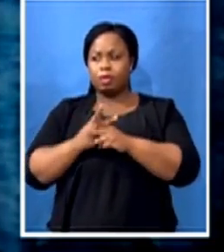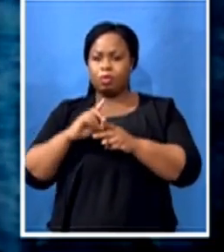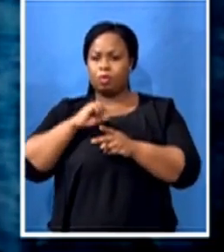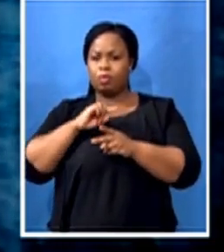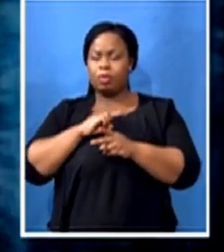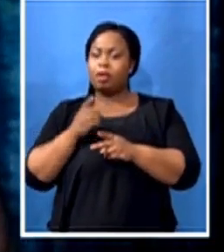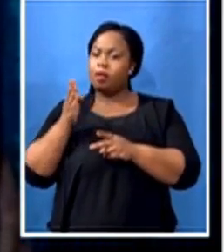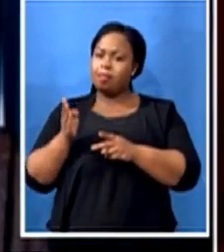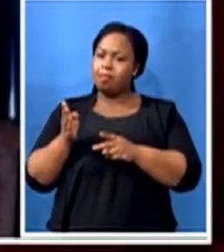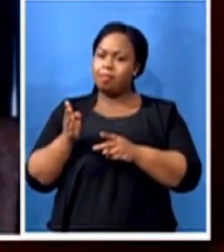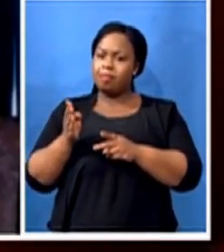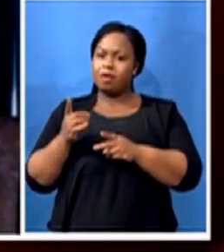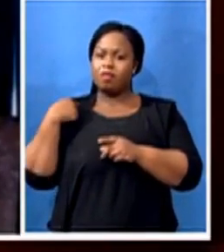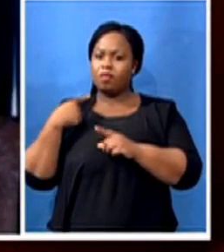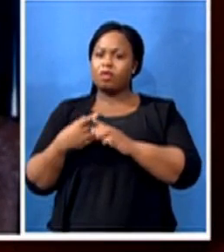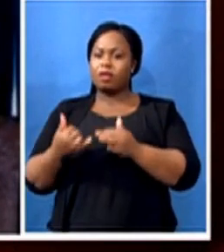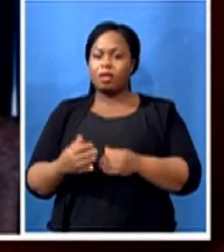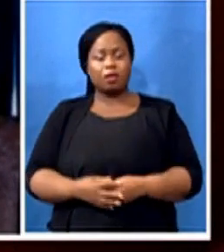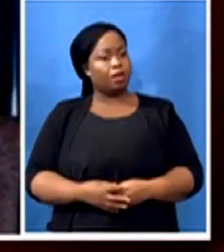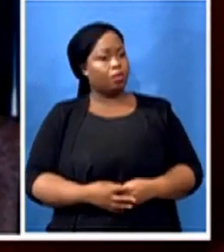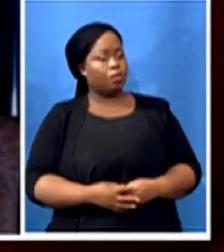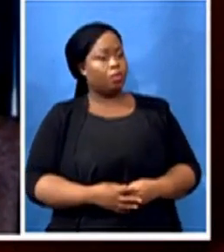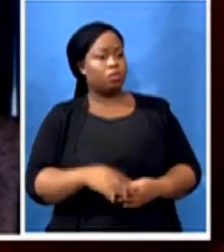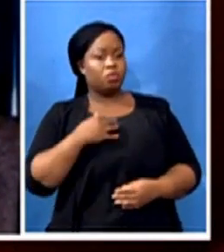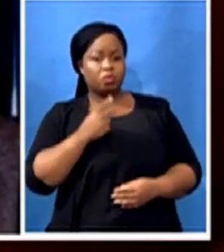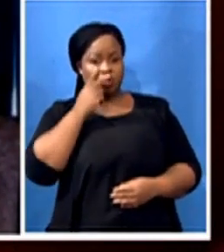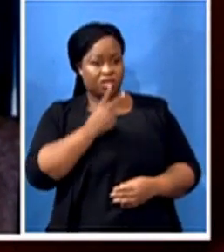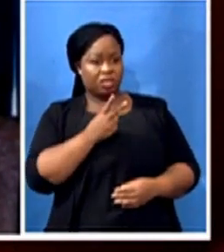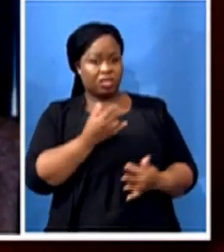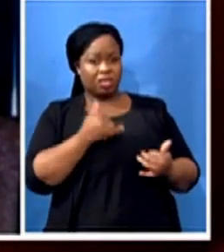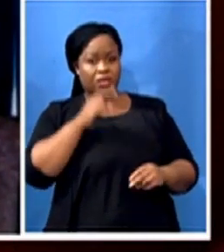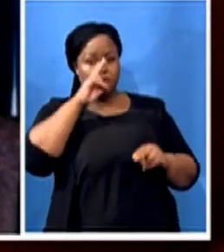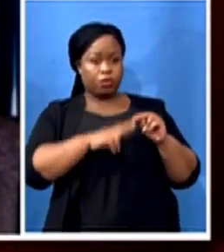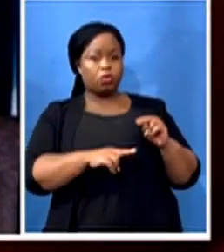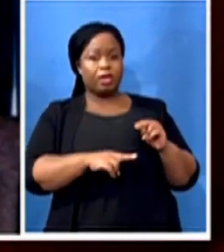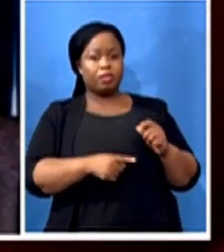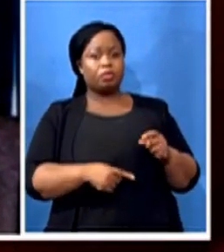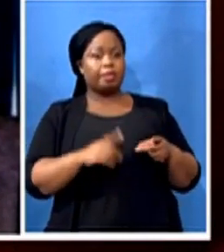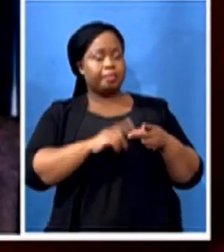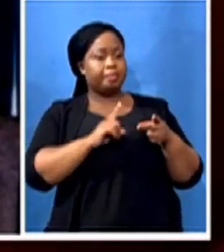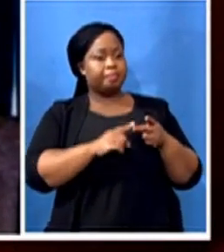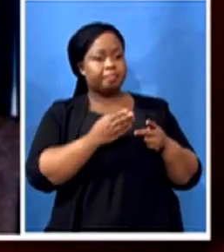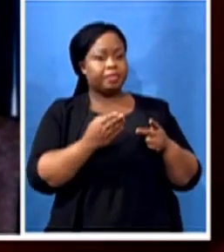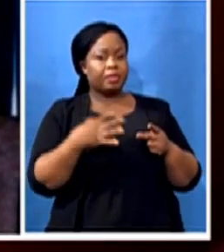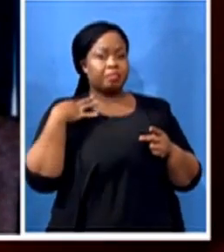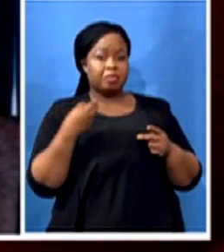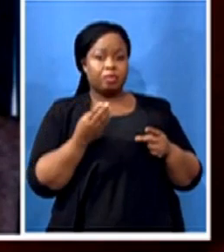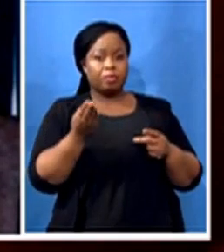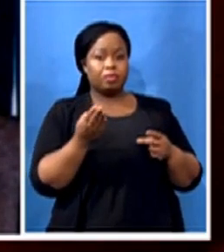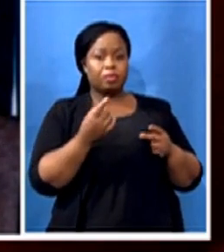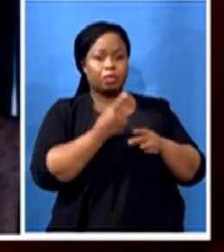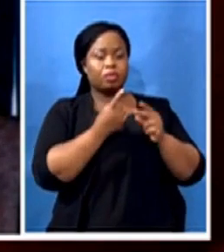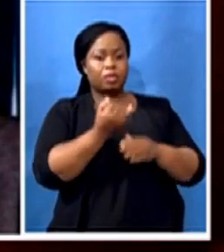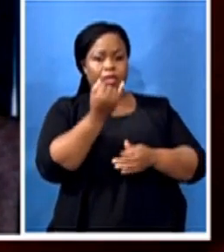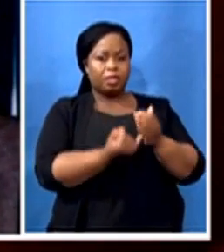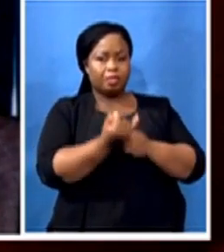you see it following the way we do things in municipal elections, where an independent candidate can stand, they